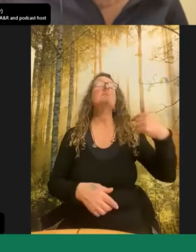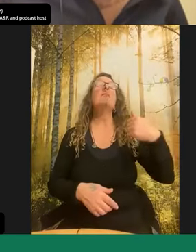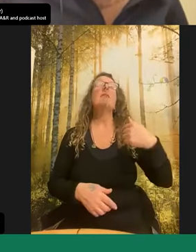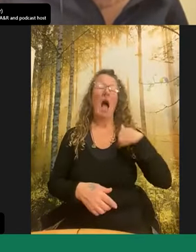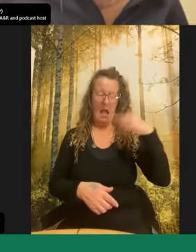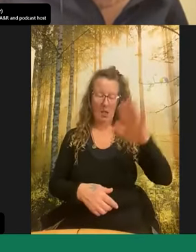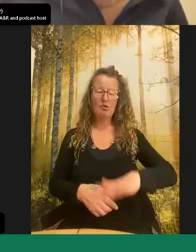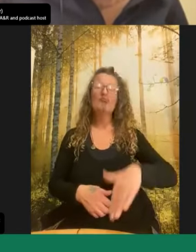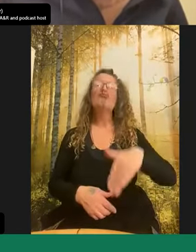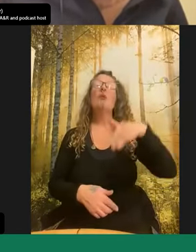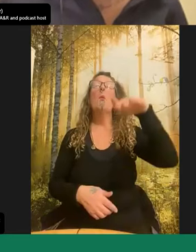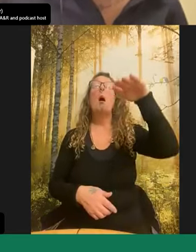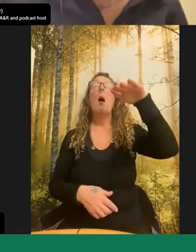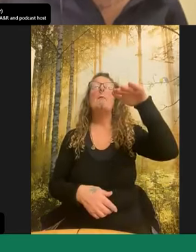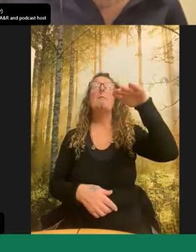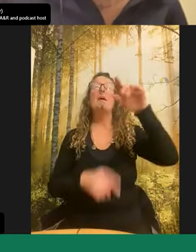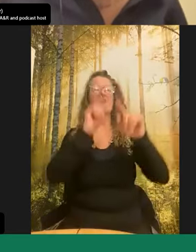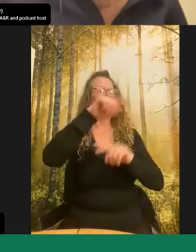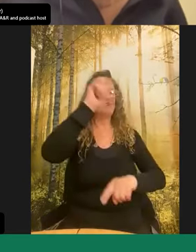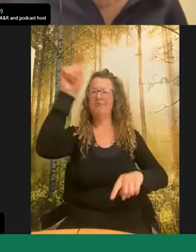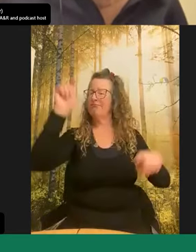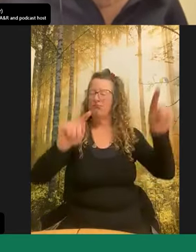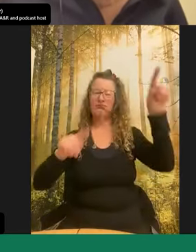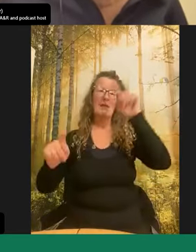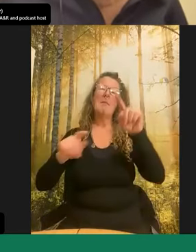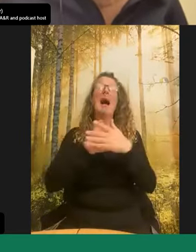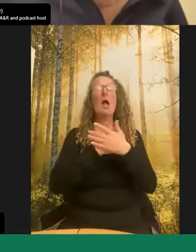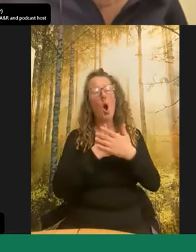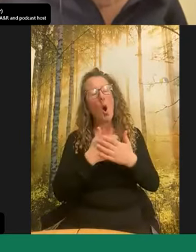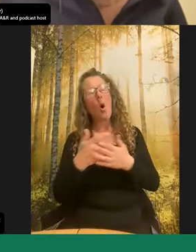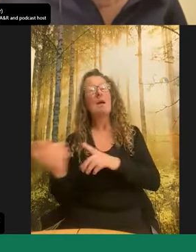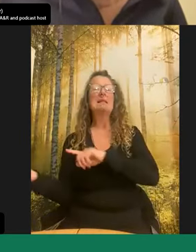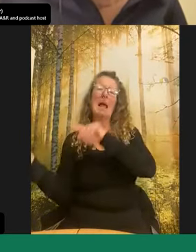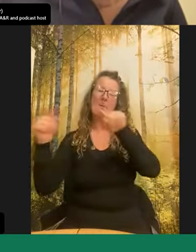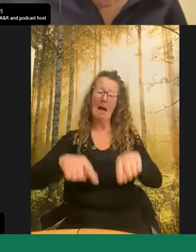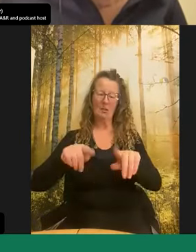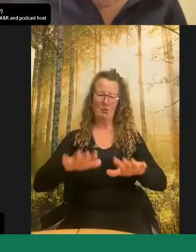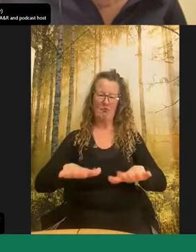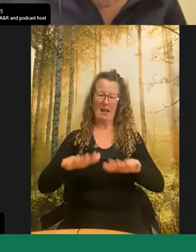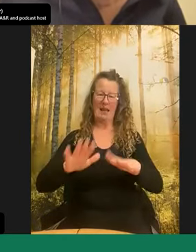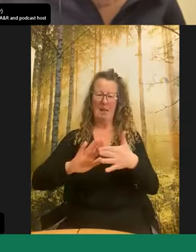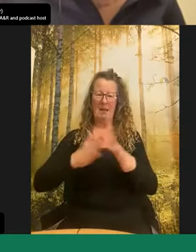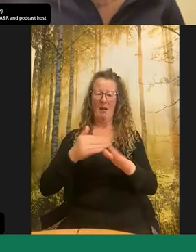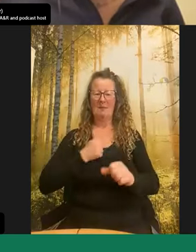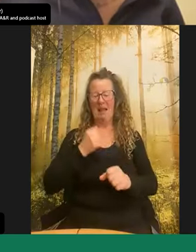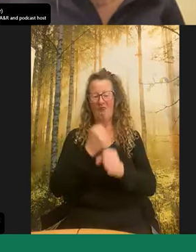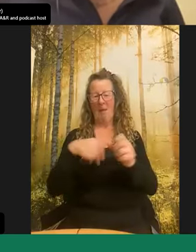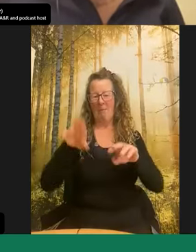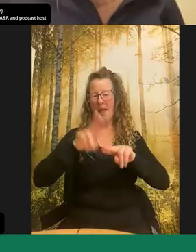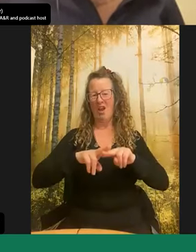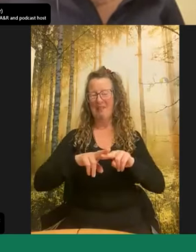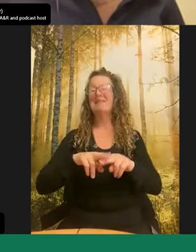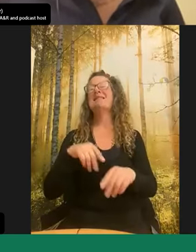I grew up in lots of different places, but I kept coming back to Britain because my grandparents are here. So